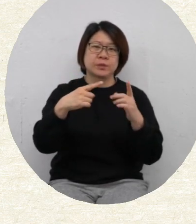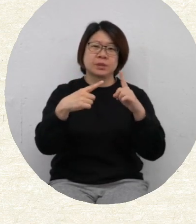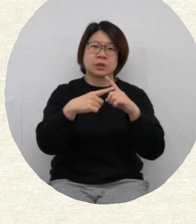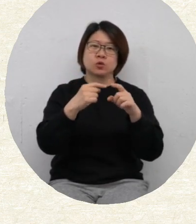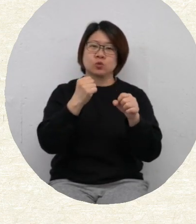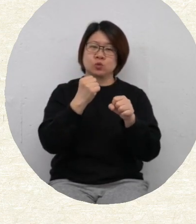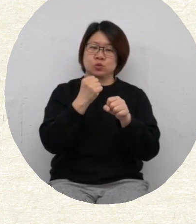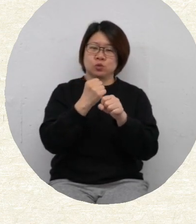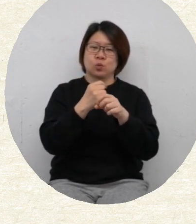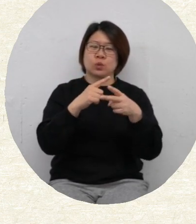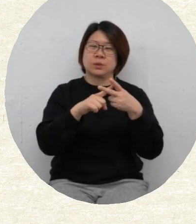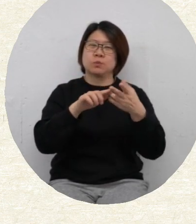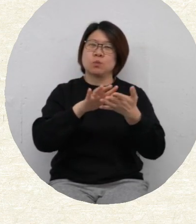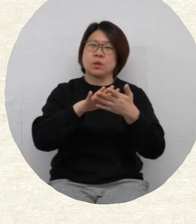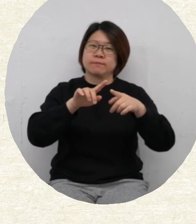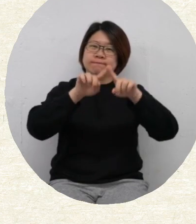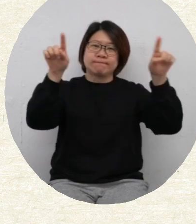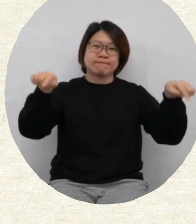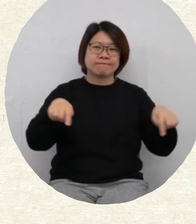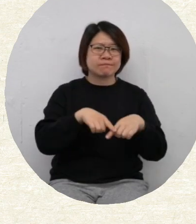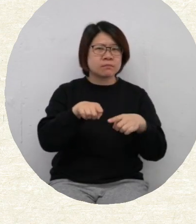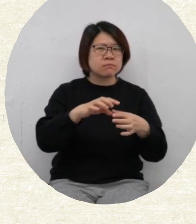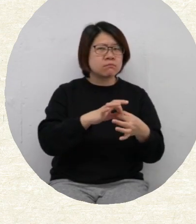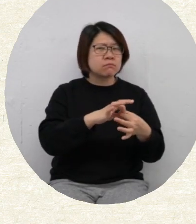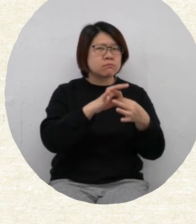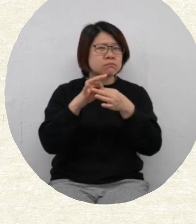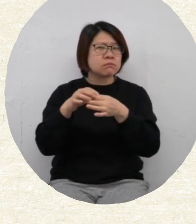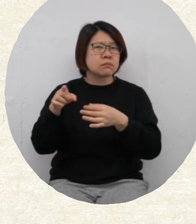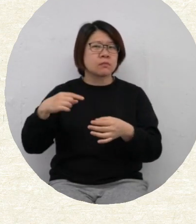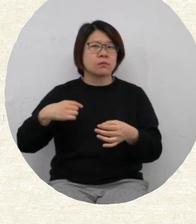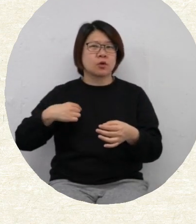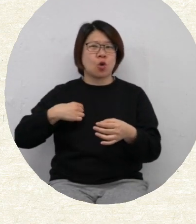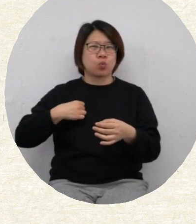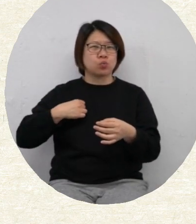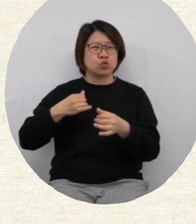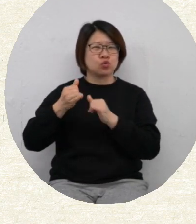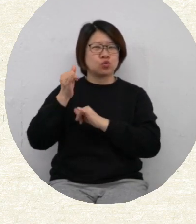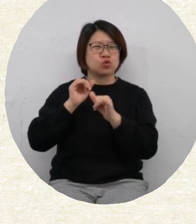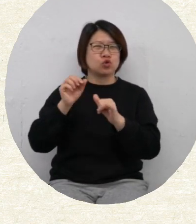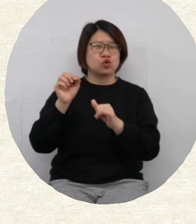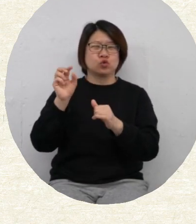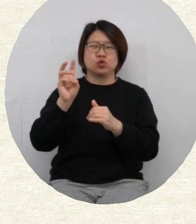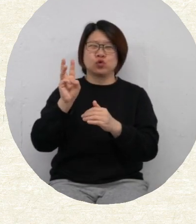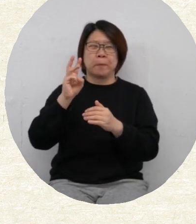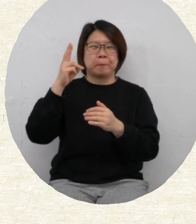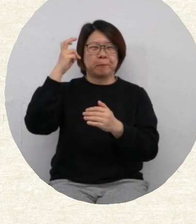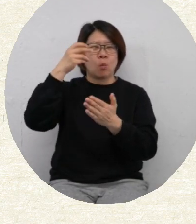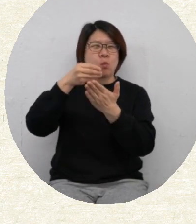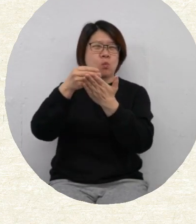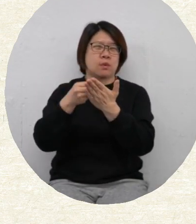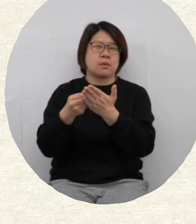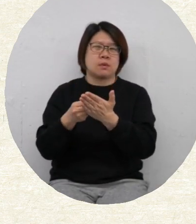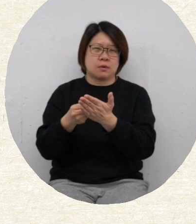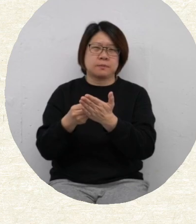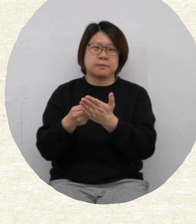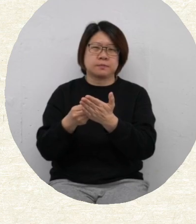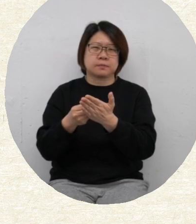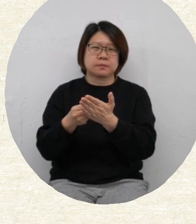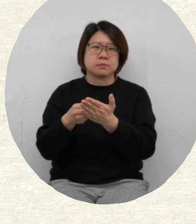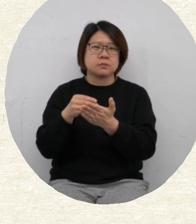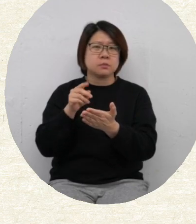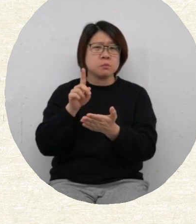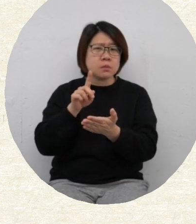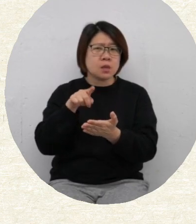questions. I see some of your effects on Sumi ink effects on Tyvek, which reminds me of a lot